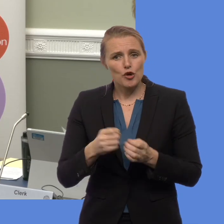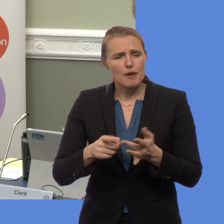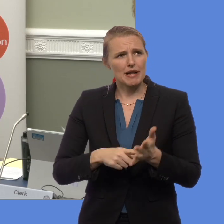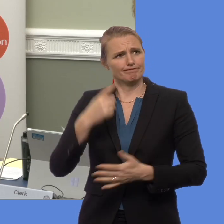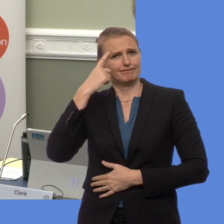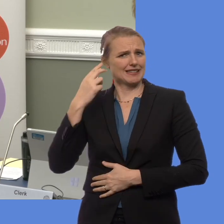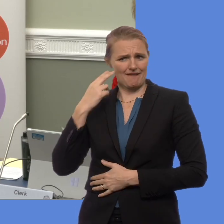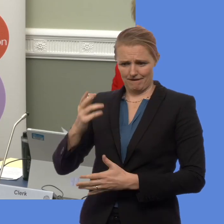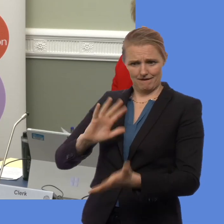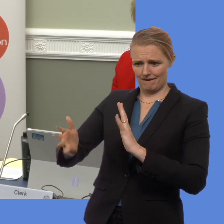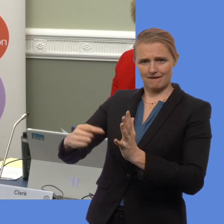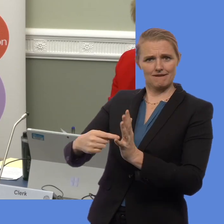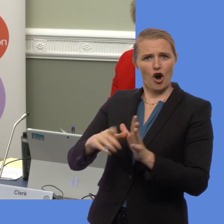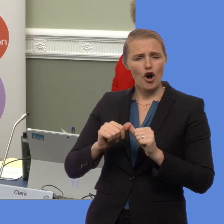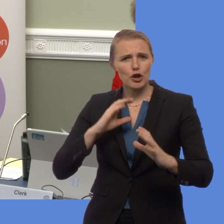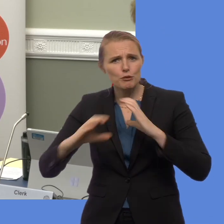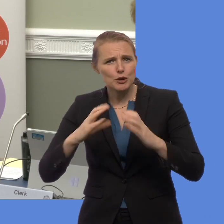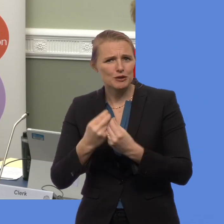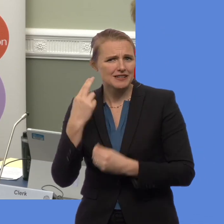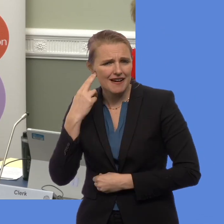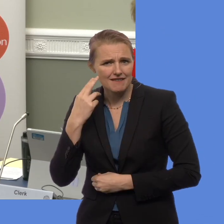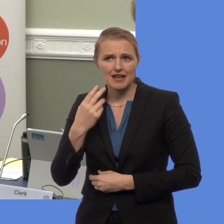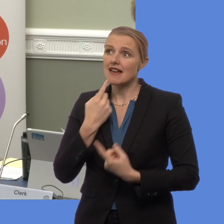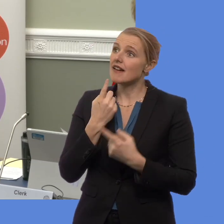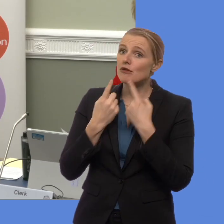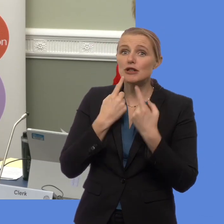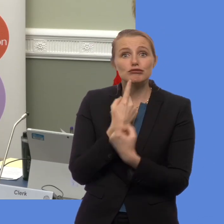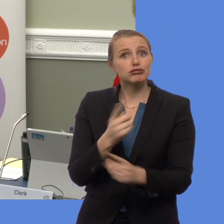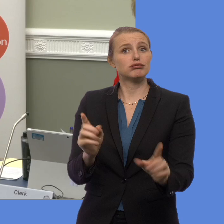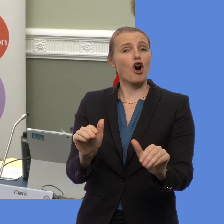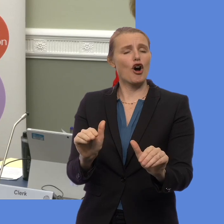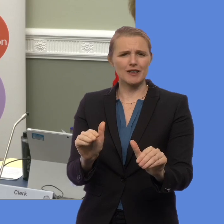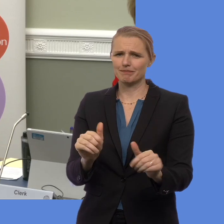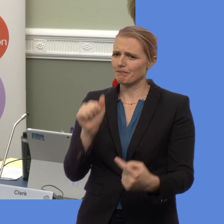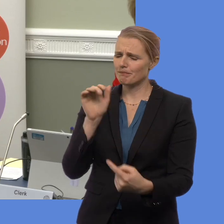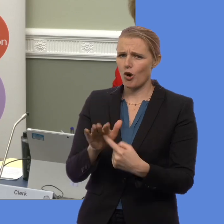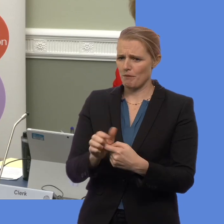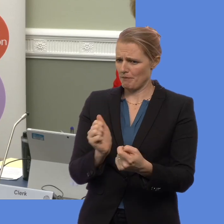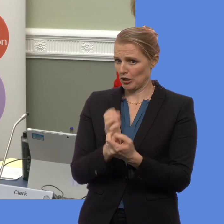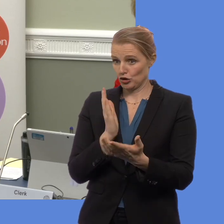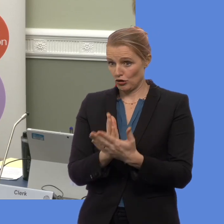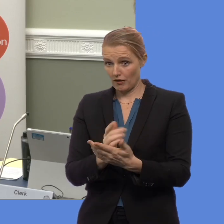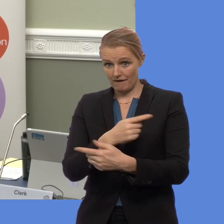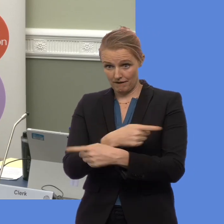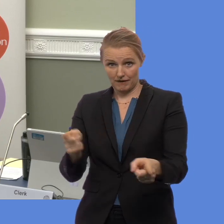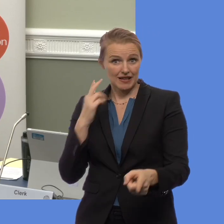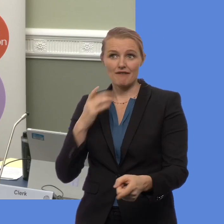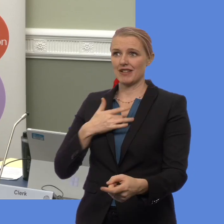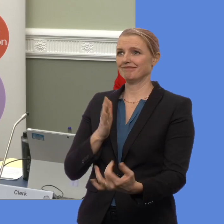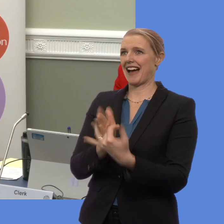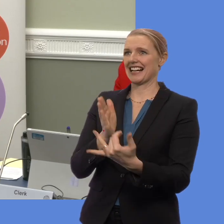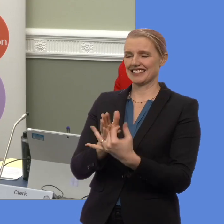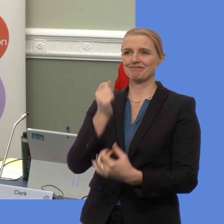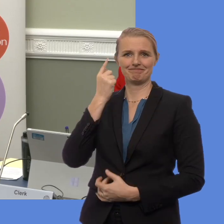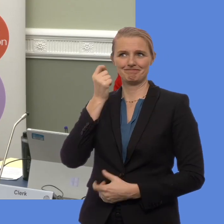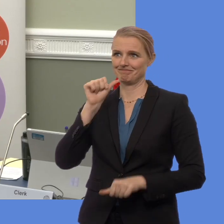additional barriers and challenges and speak to that sector of the population in a way that meets their needs. And